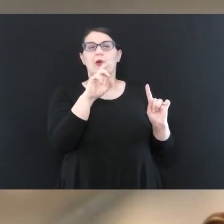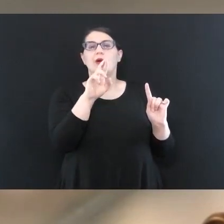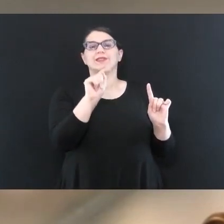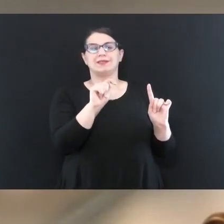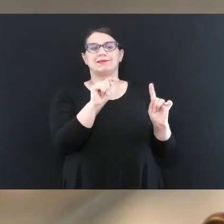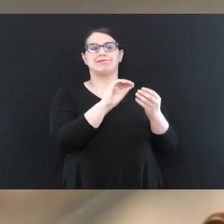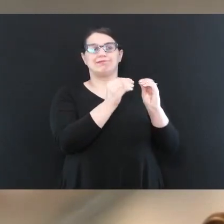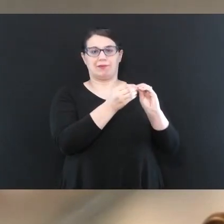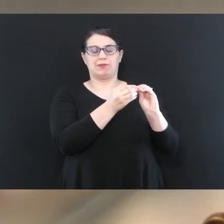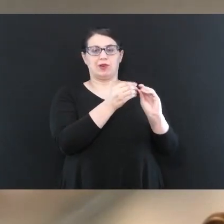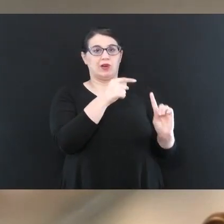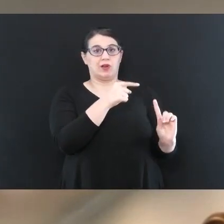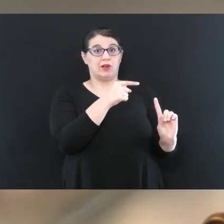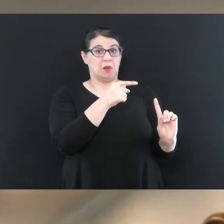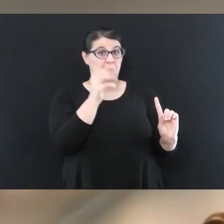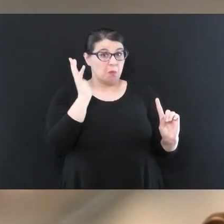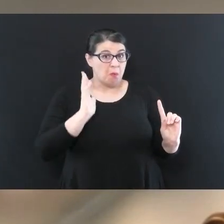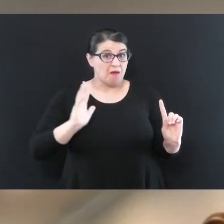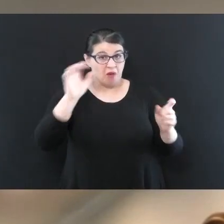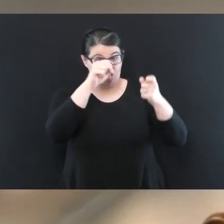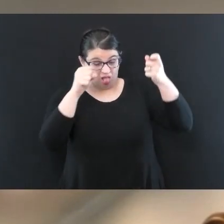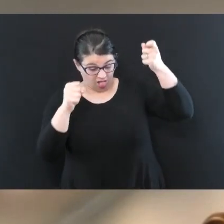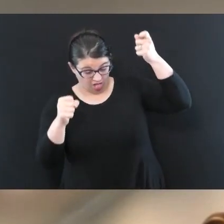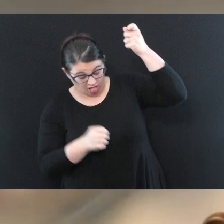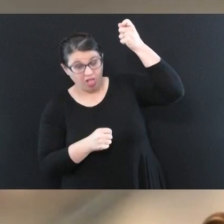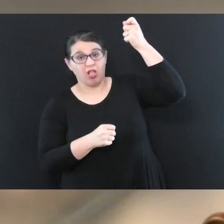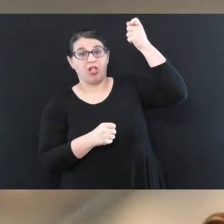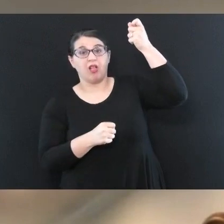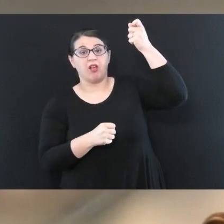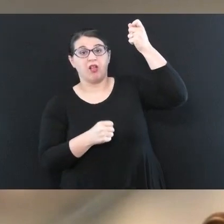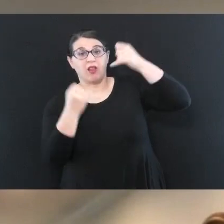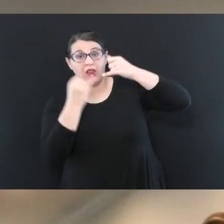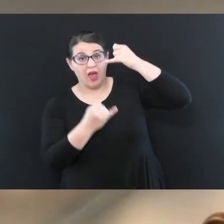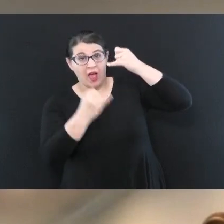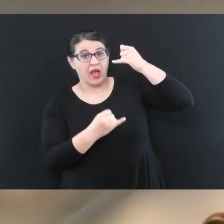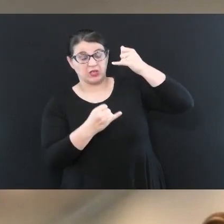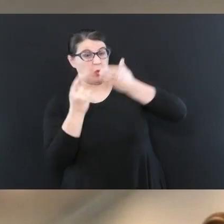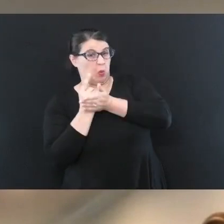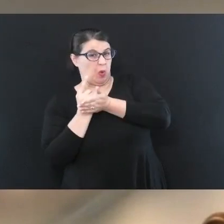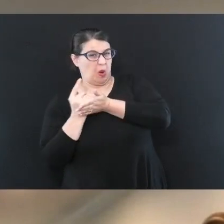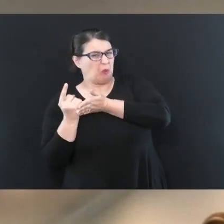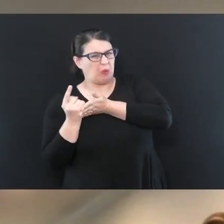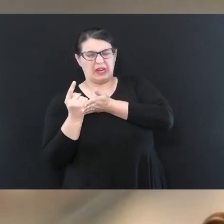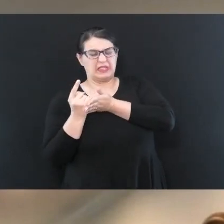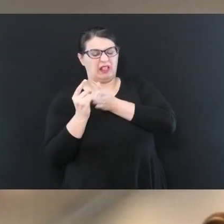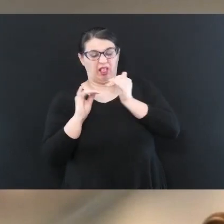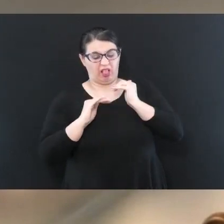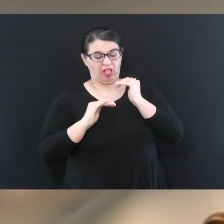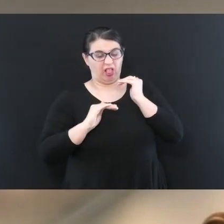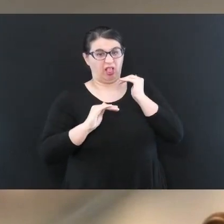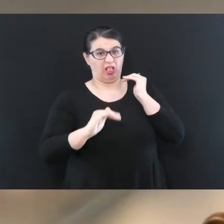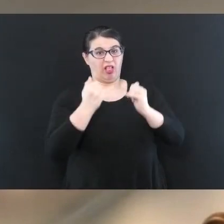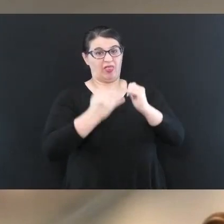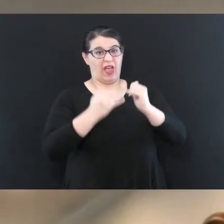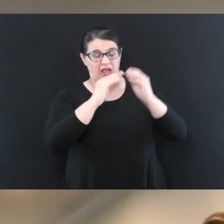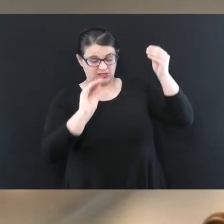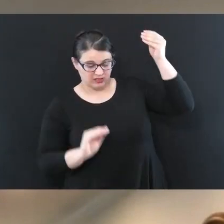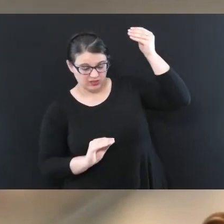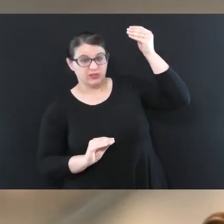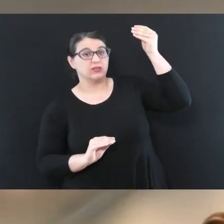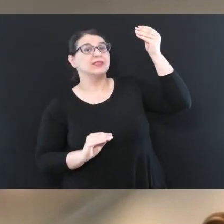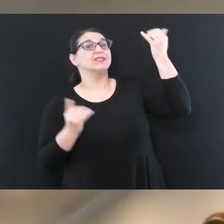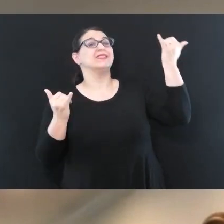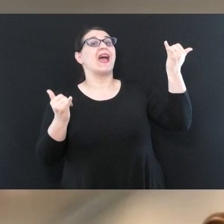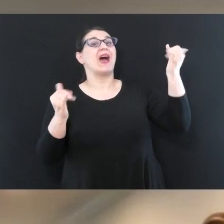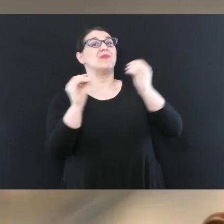been stuck at the worst in the country for a good part of a week. And with our enhanced